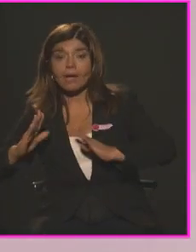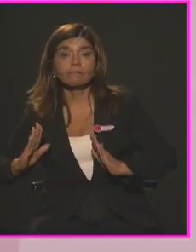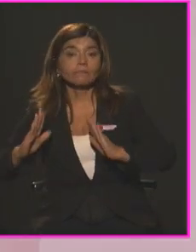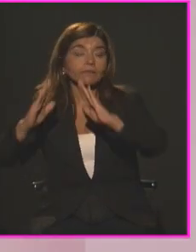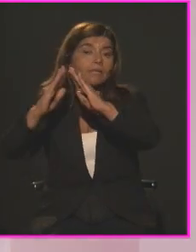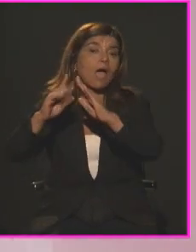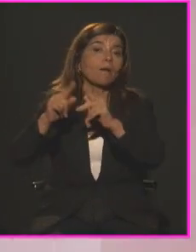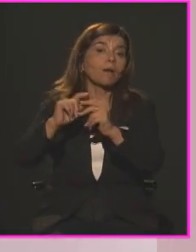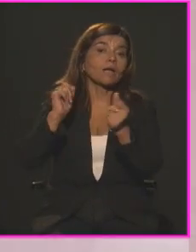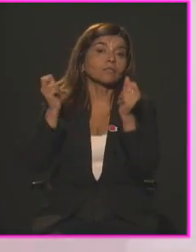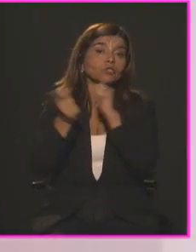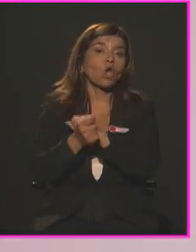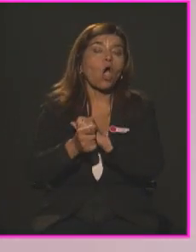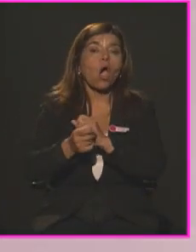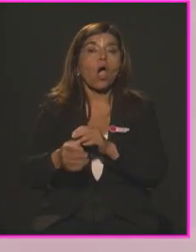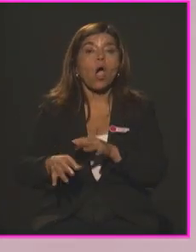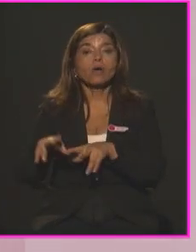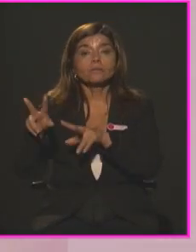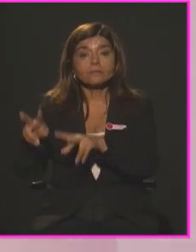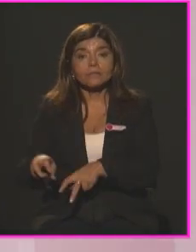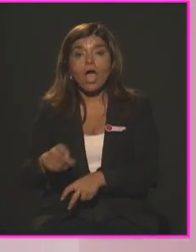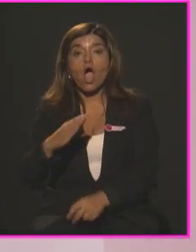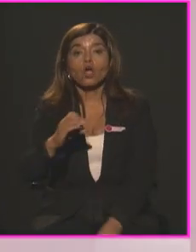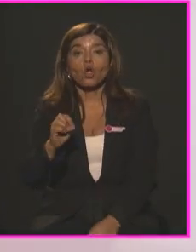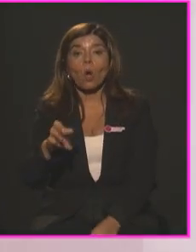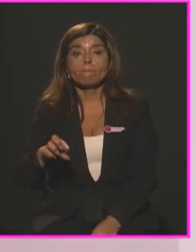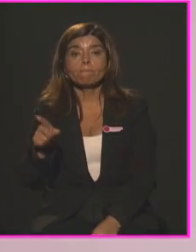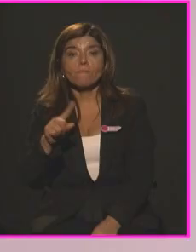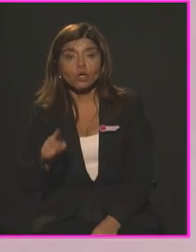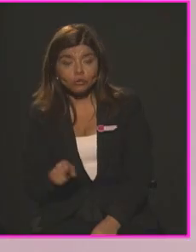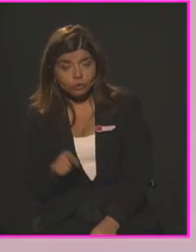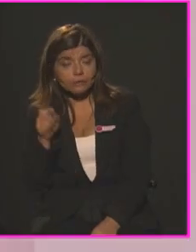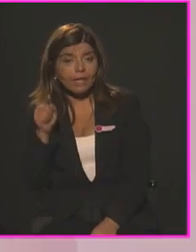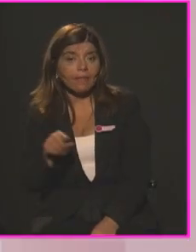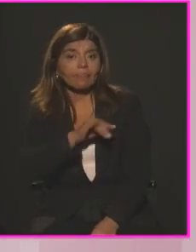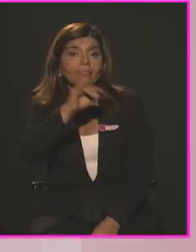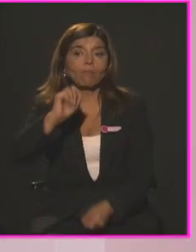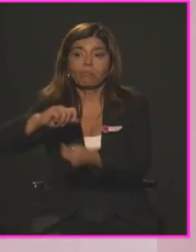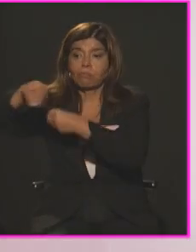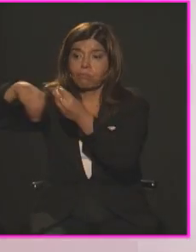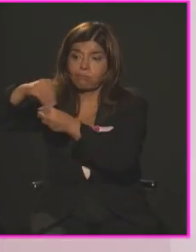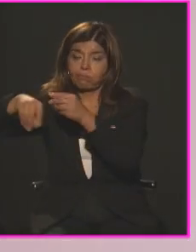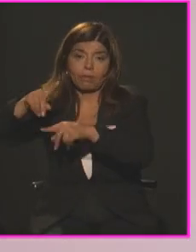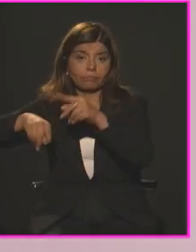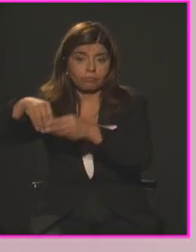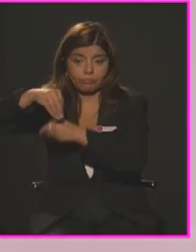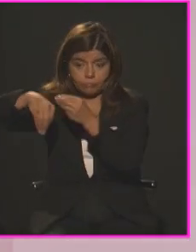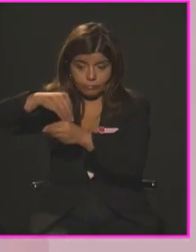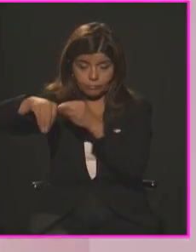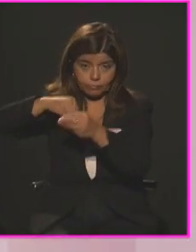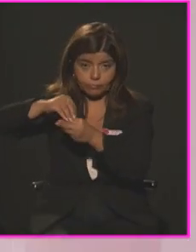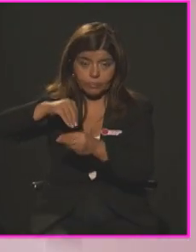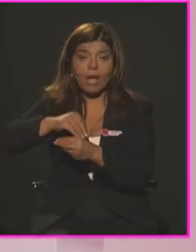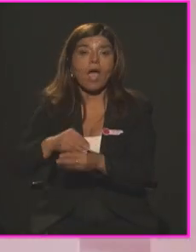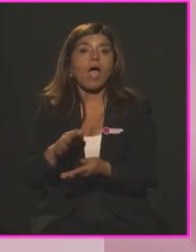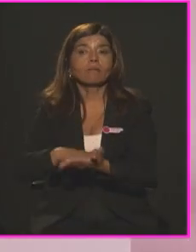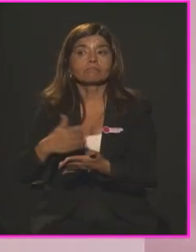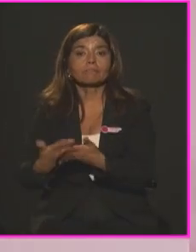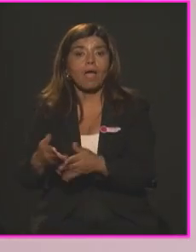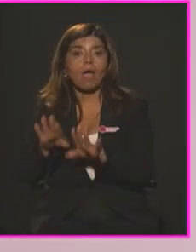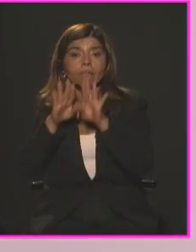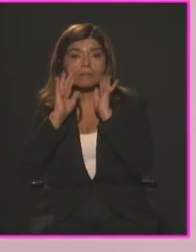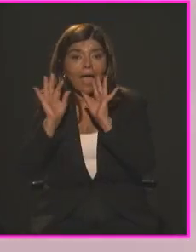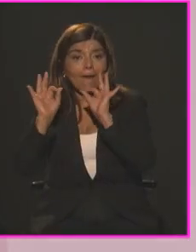that compost can then go back to the soil and make the soil healthier as well. And